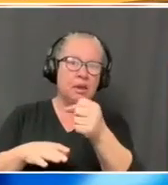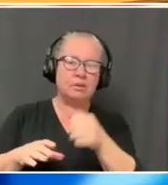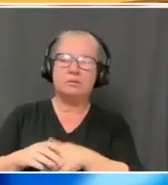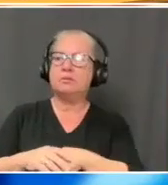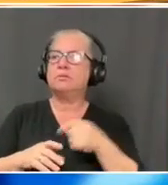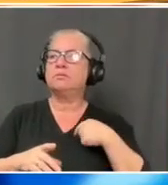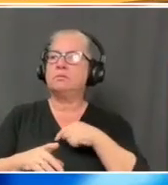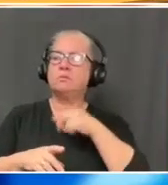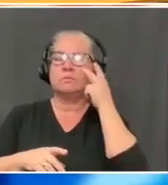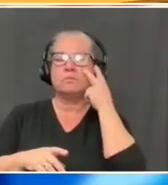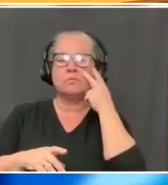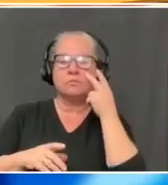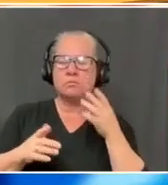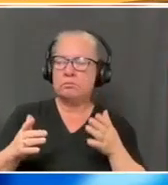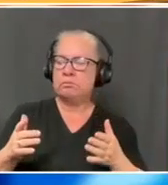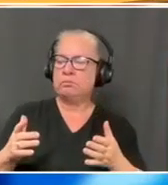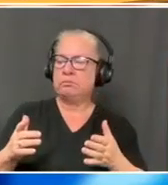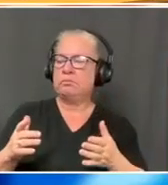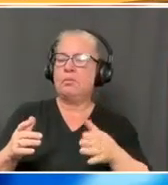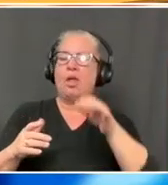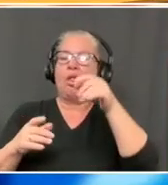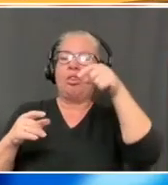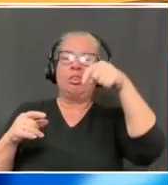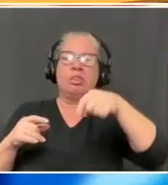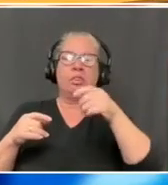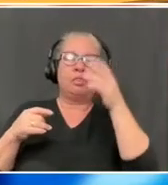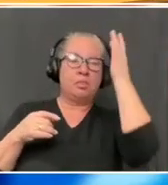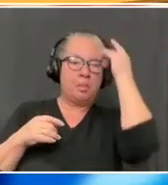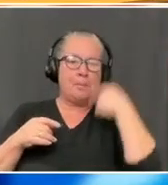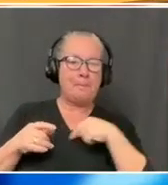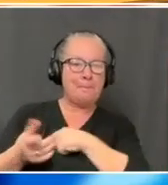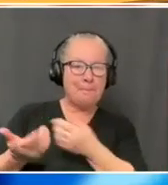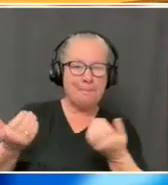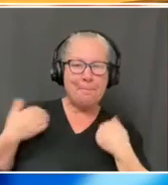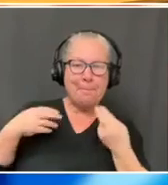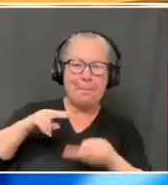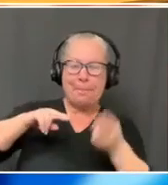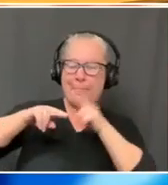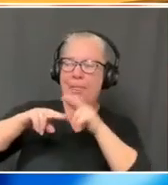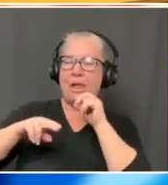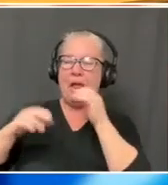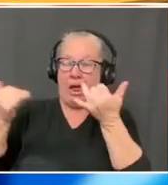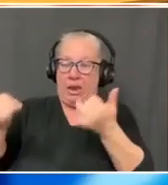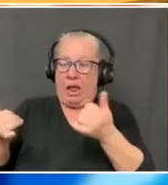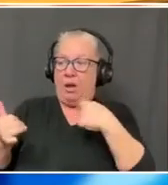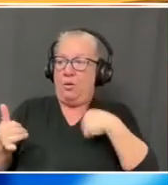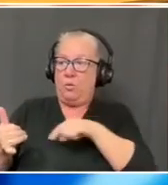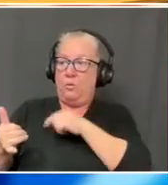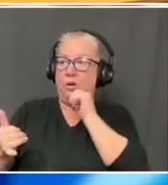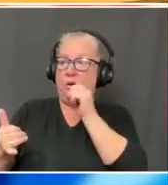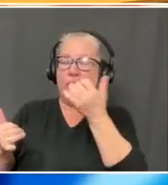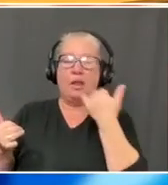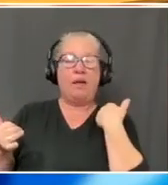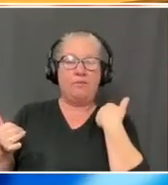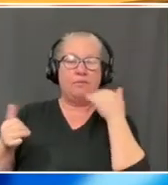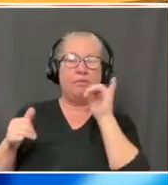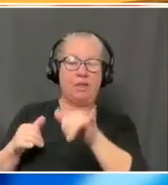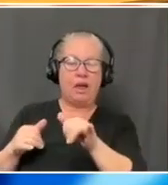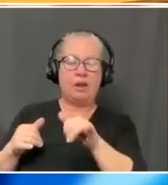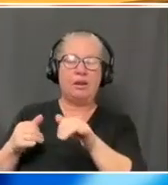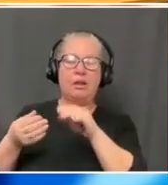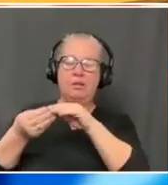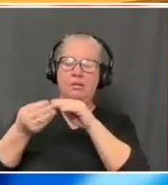say, this is why the increase is there and we're no longer have that, so that's why the numbers have changed.